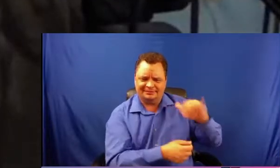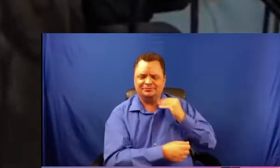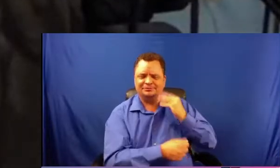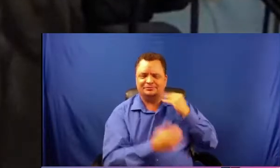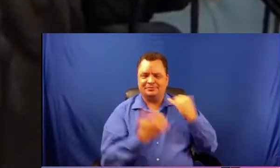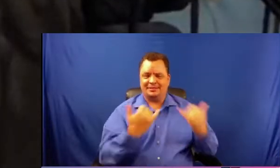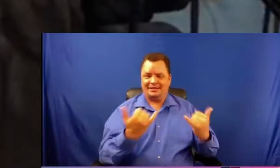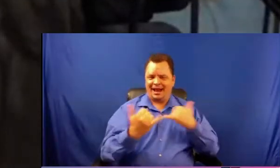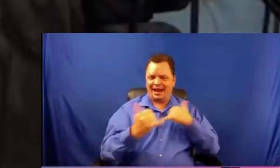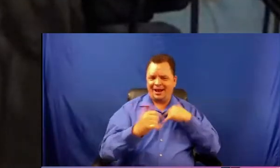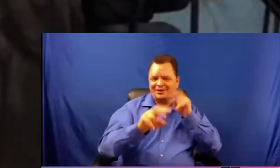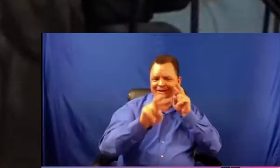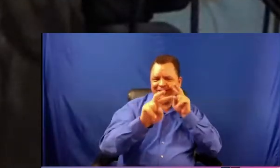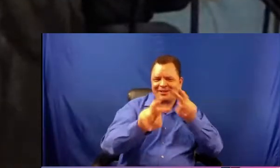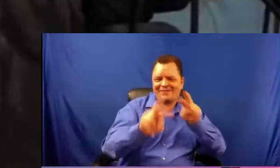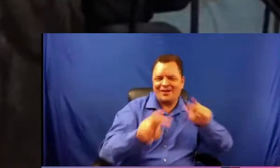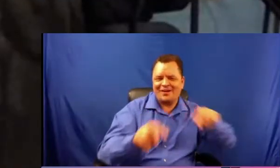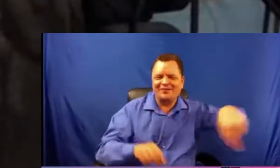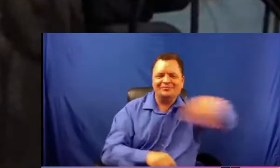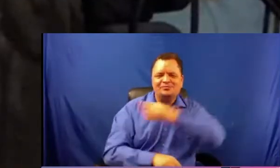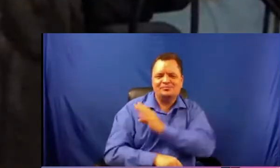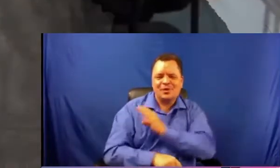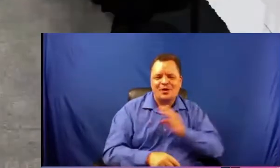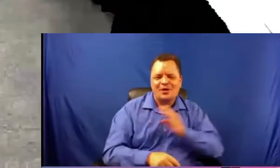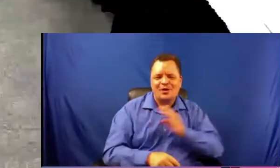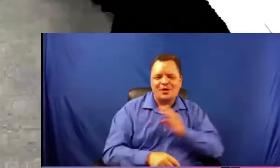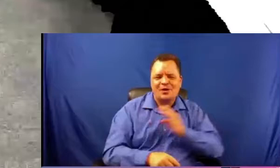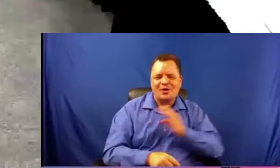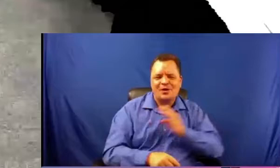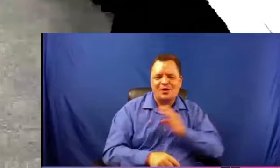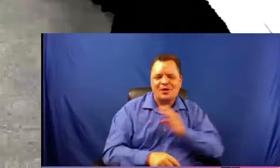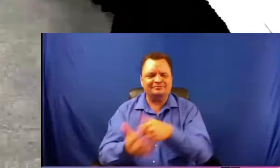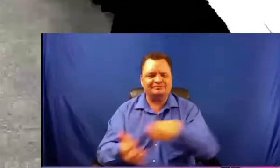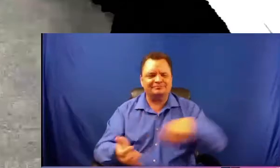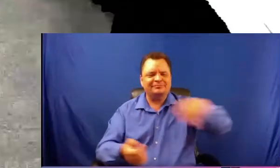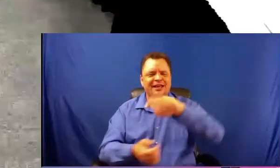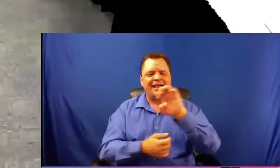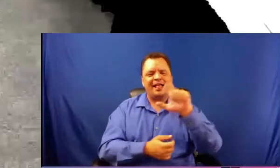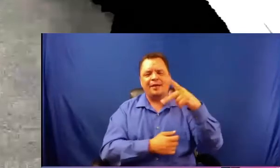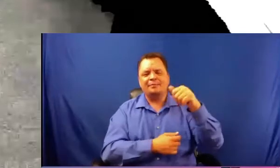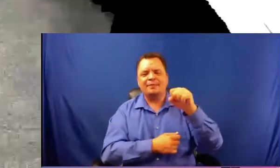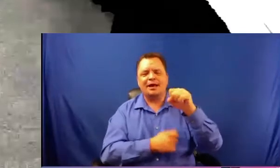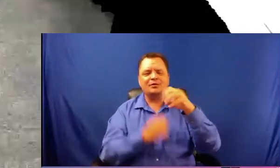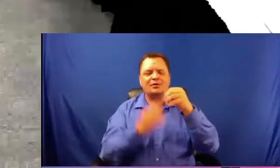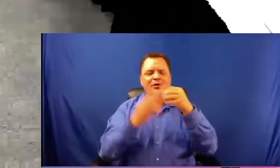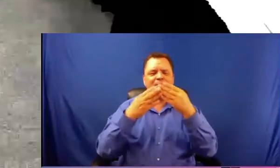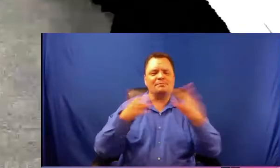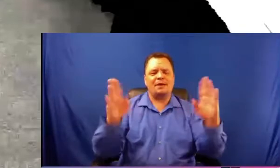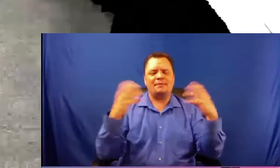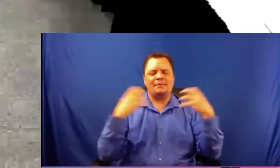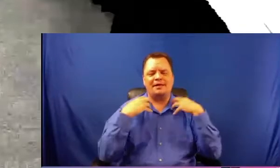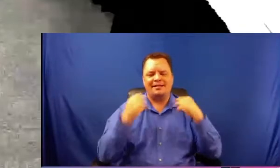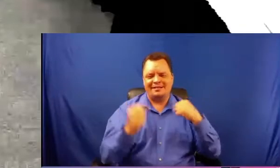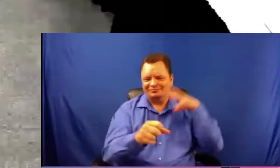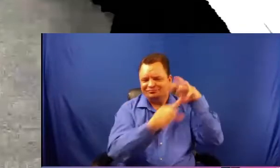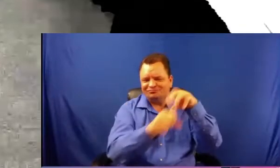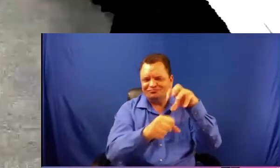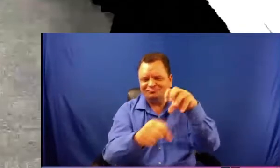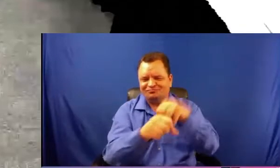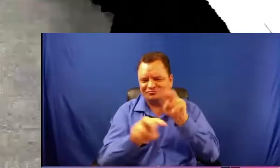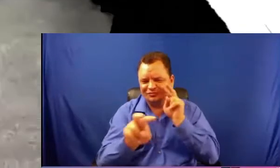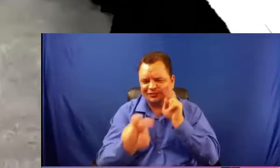public health here in El Paso County. Well, thank you. Thank you. Really appreciate your service. And your